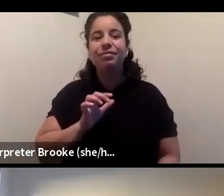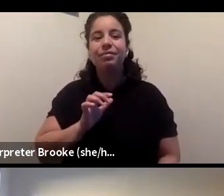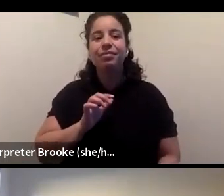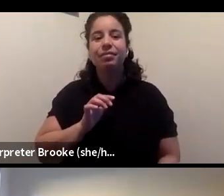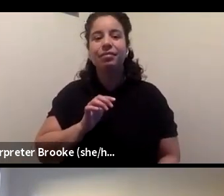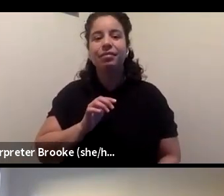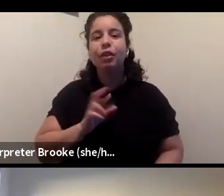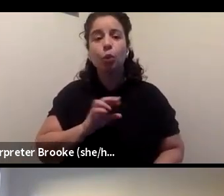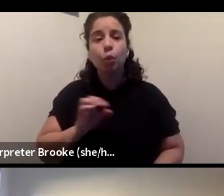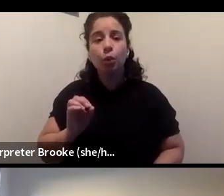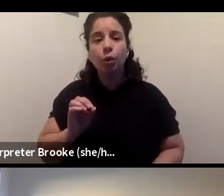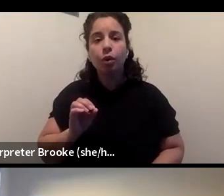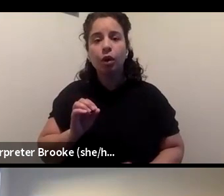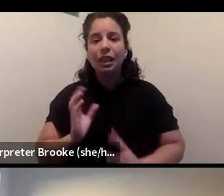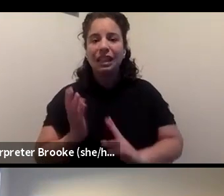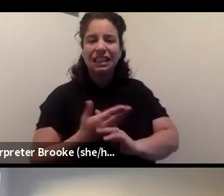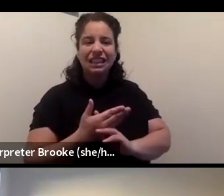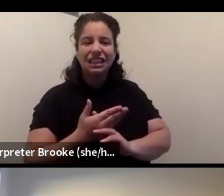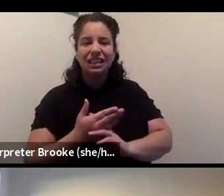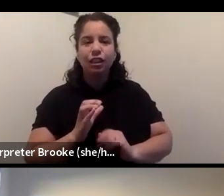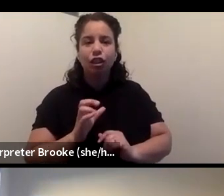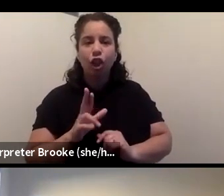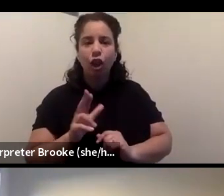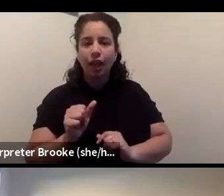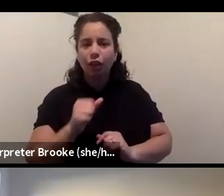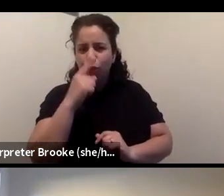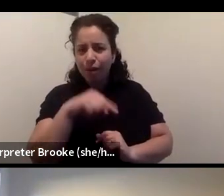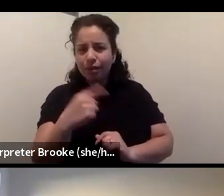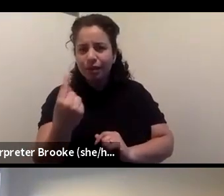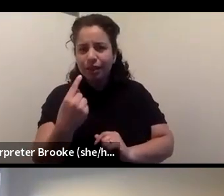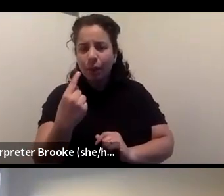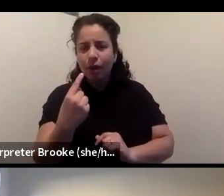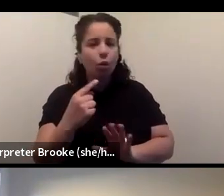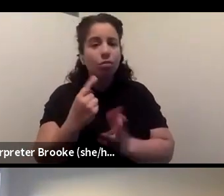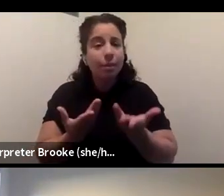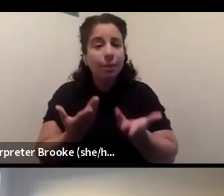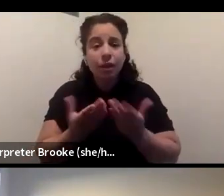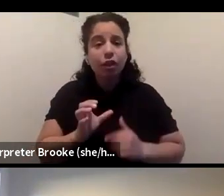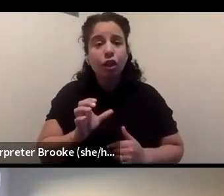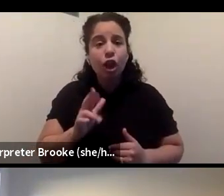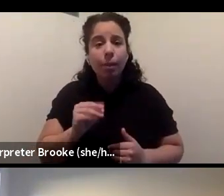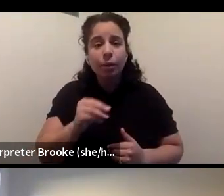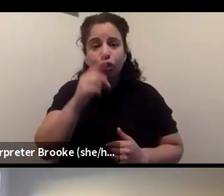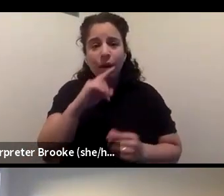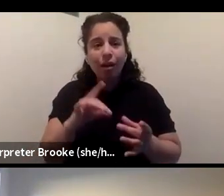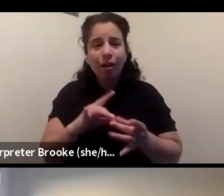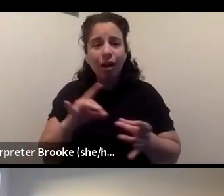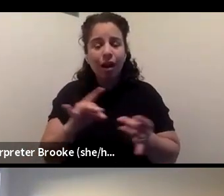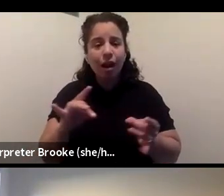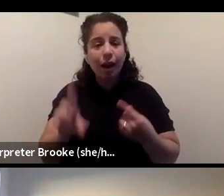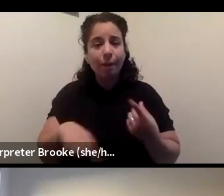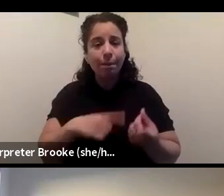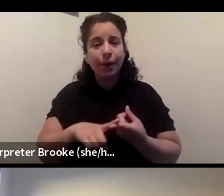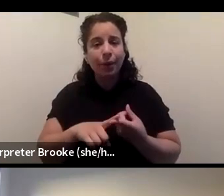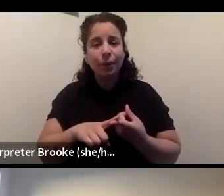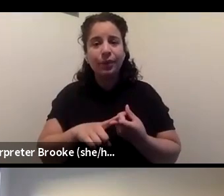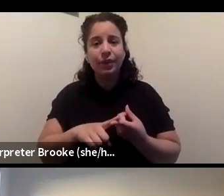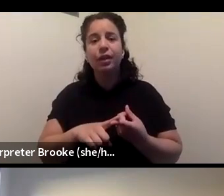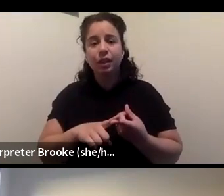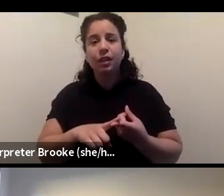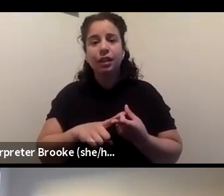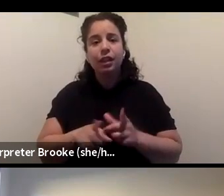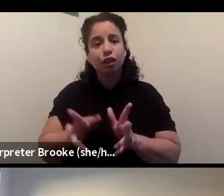Rue, yes. I'm sorry to interrupt. Could someone just, Carmen, would you be willing to just say a little bit out loud about what the experience of the